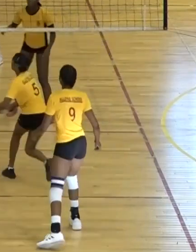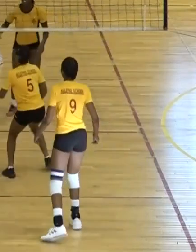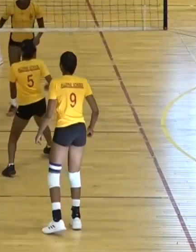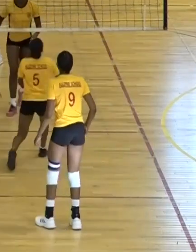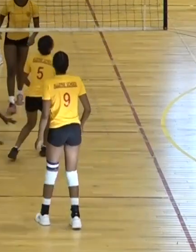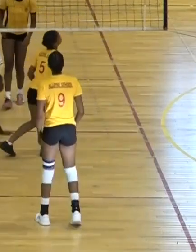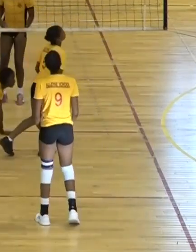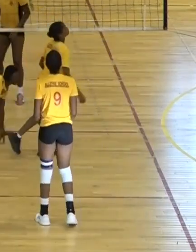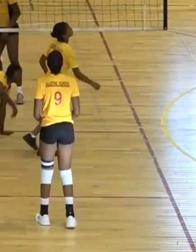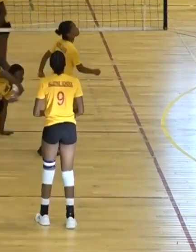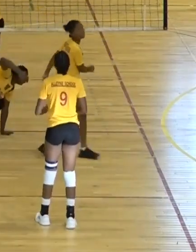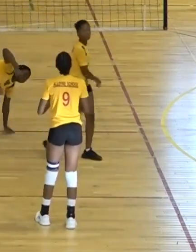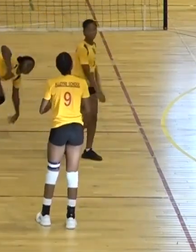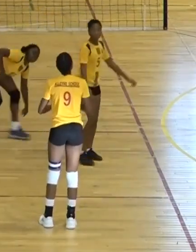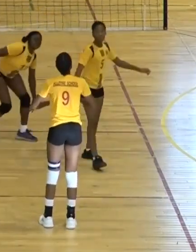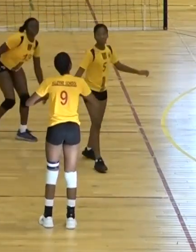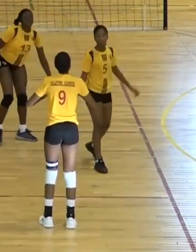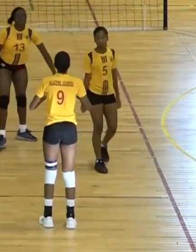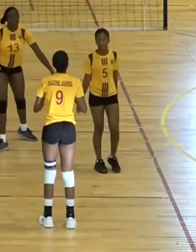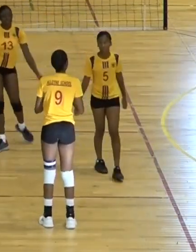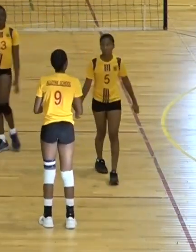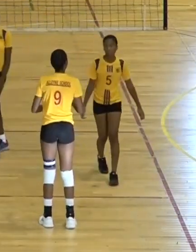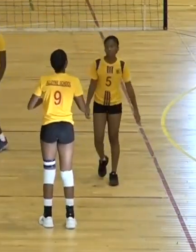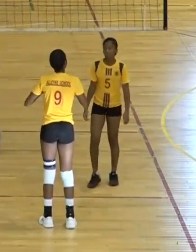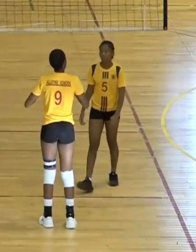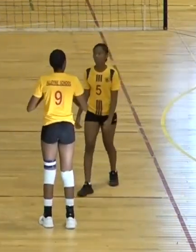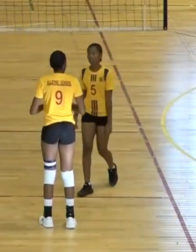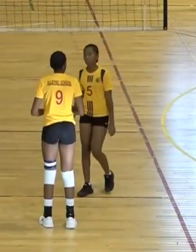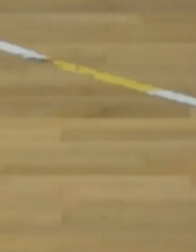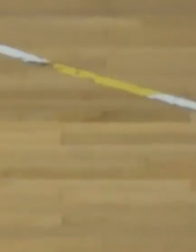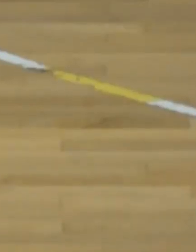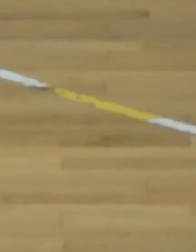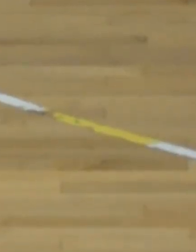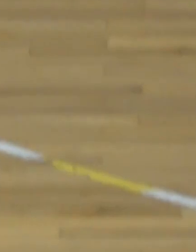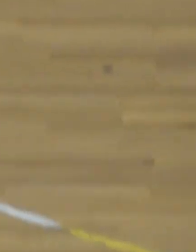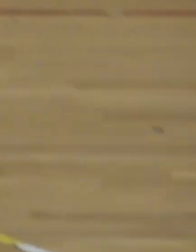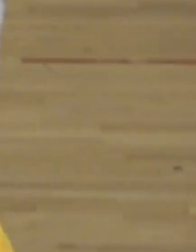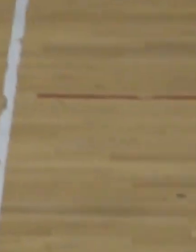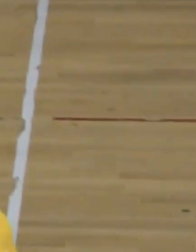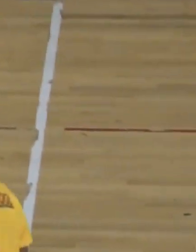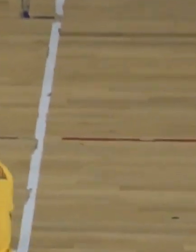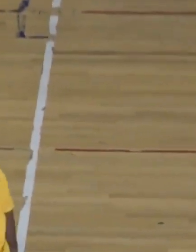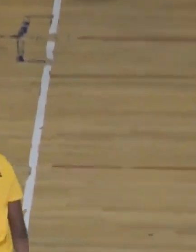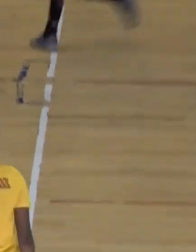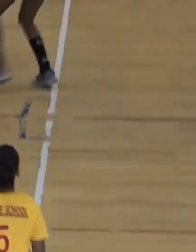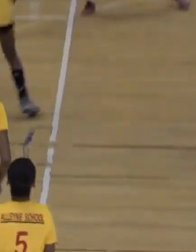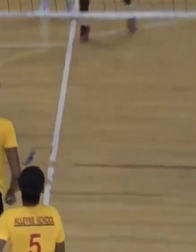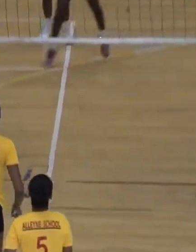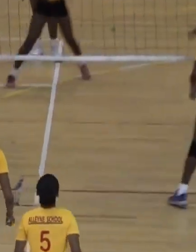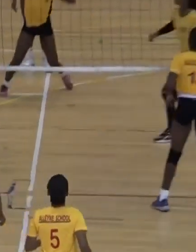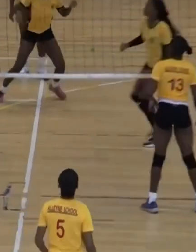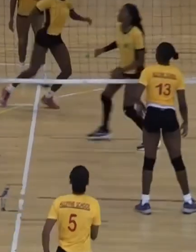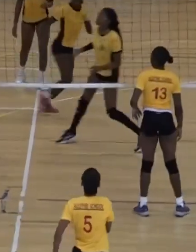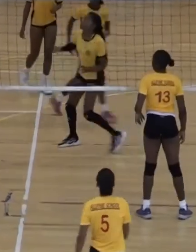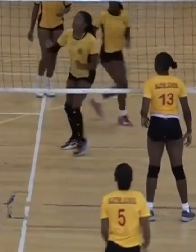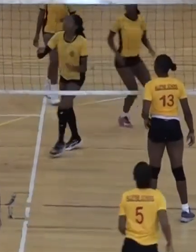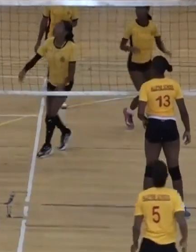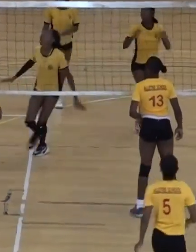Tamika Husbands. Husbands can't salvage it. Foundation would eventually edge Aline School in the